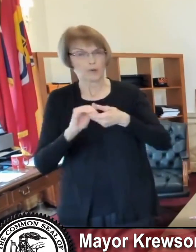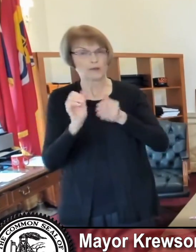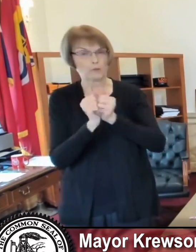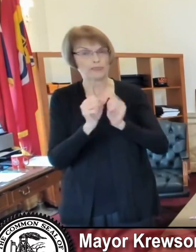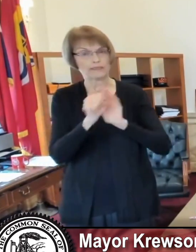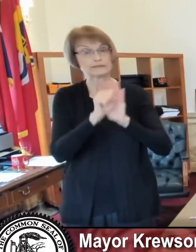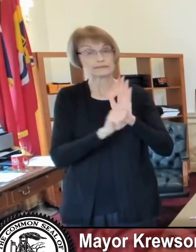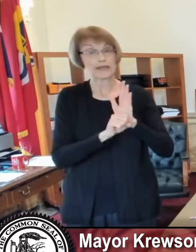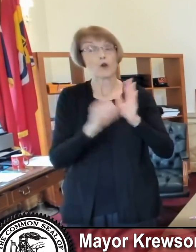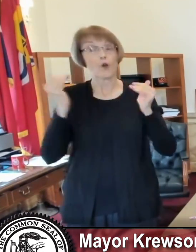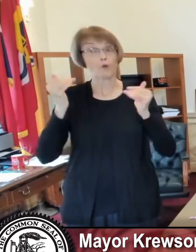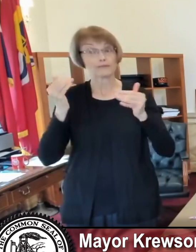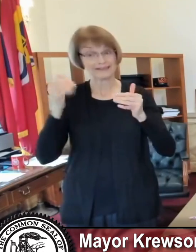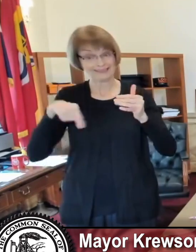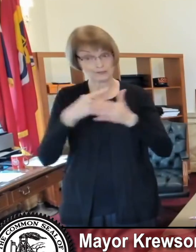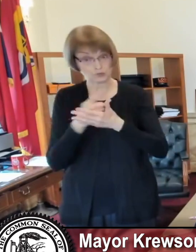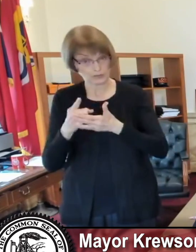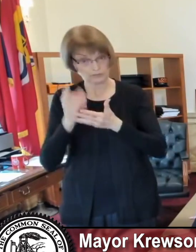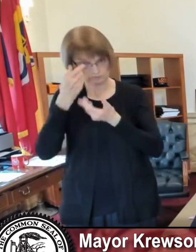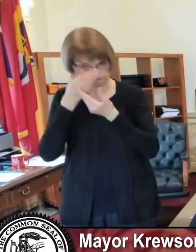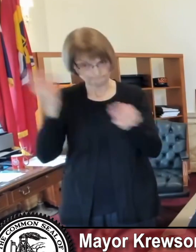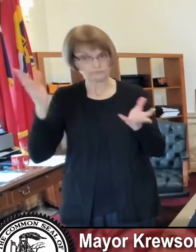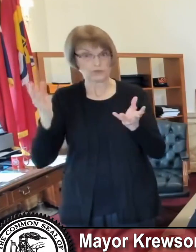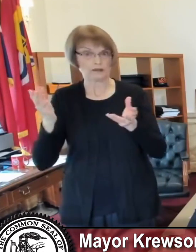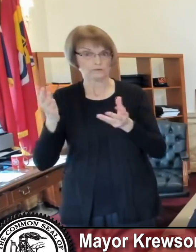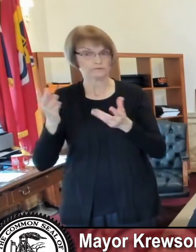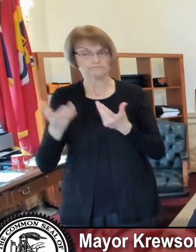announce that. We are working with them on that.